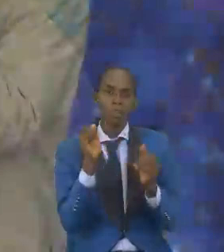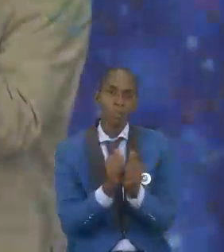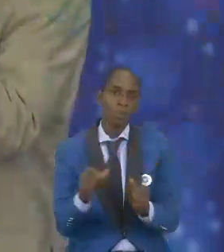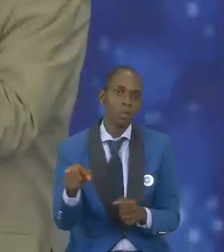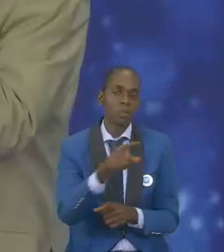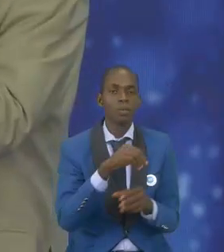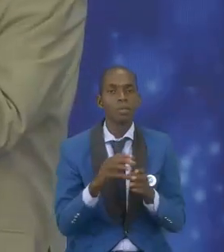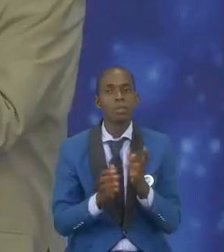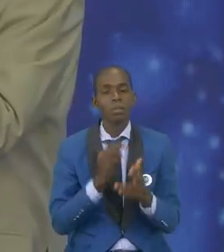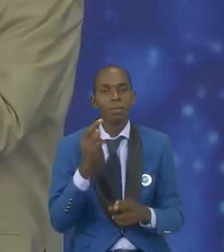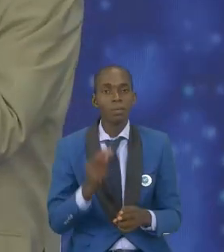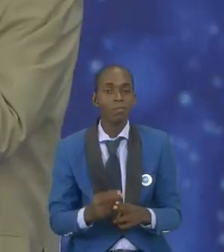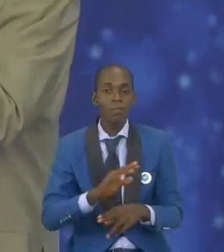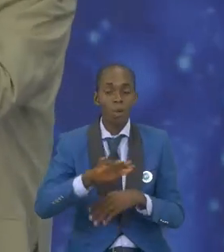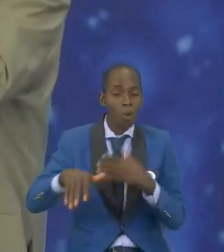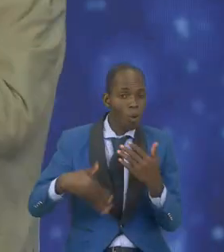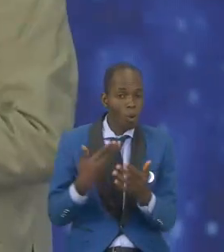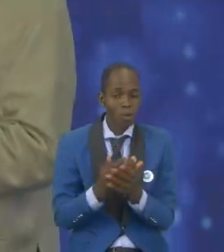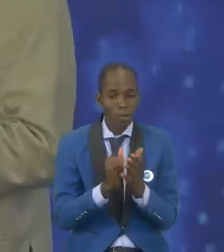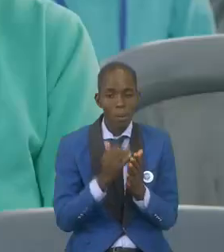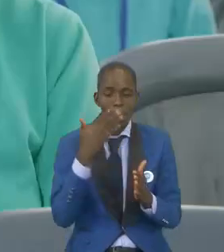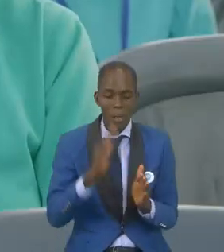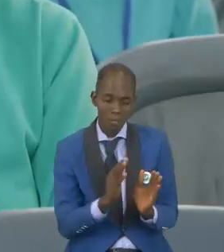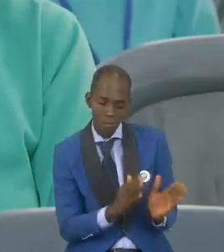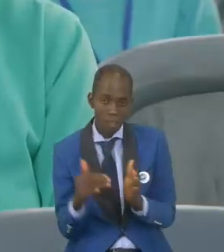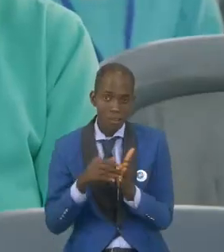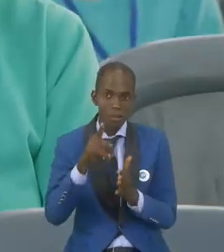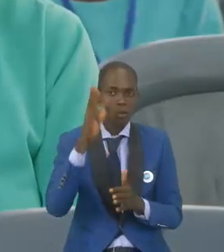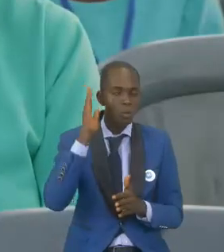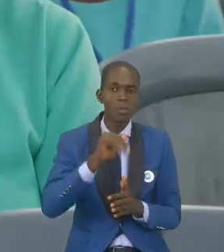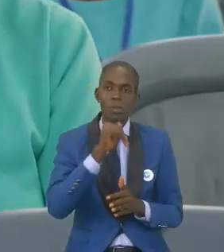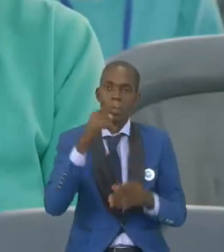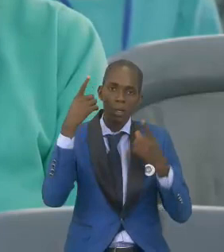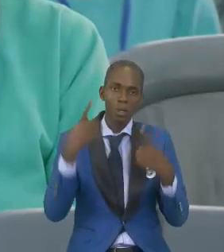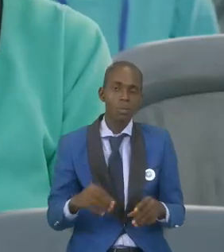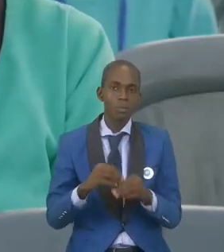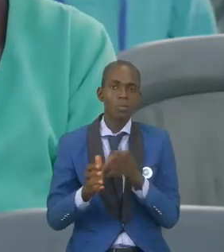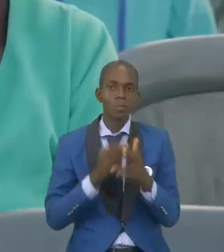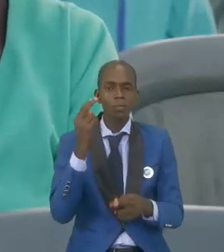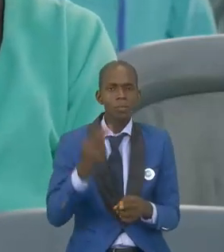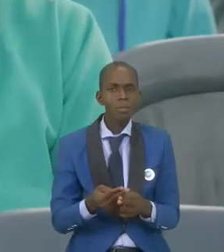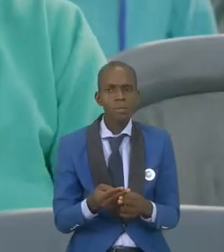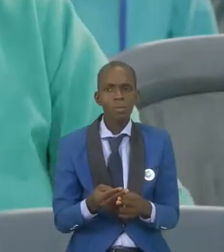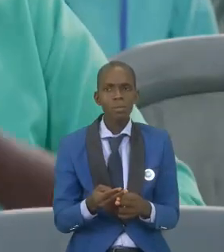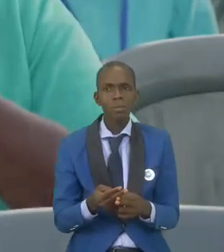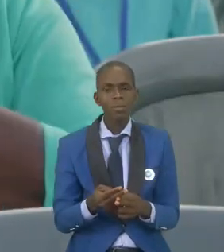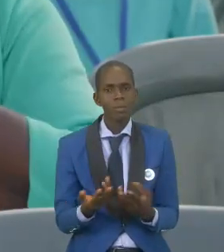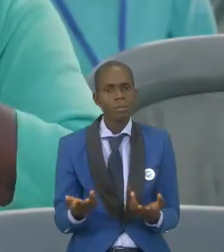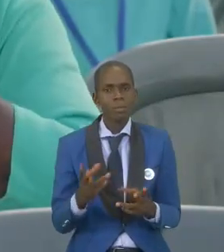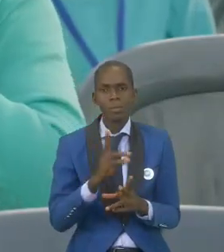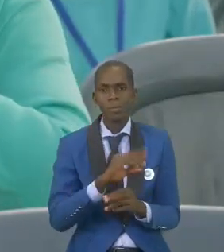Those things will not stand. Say a good